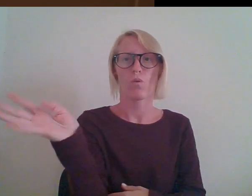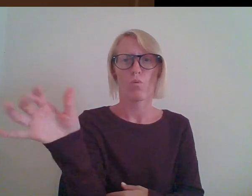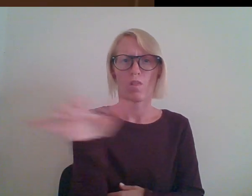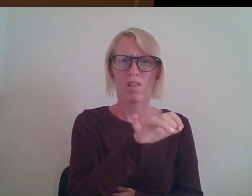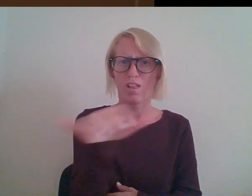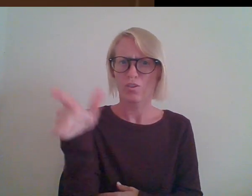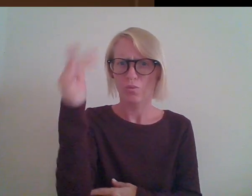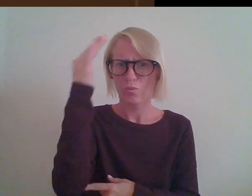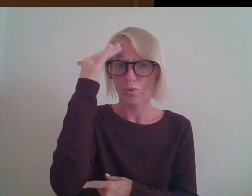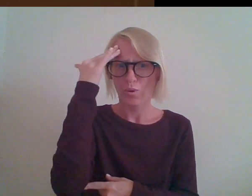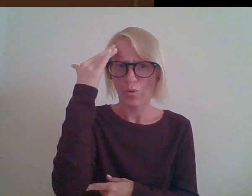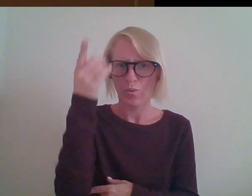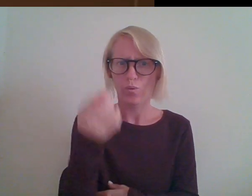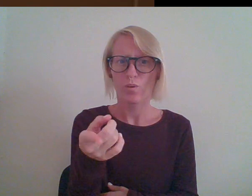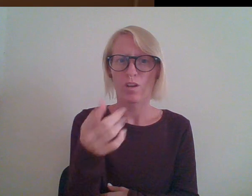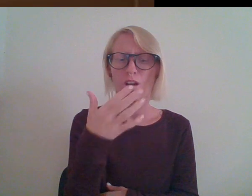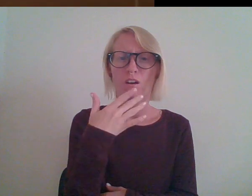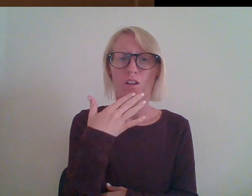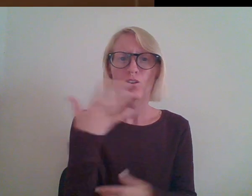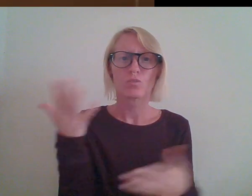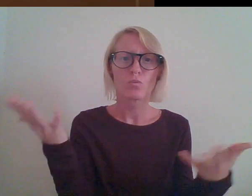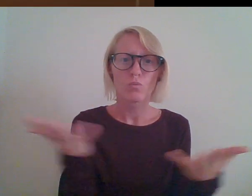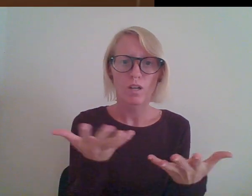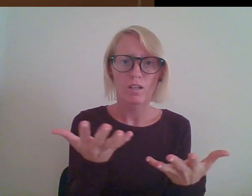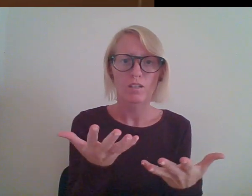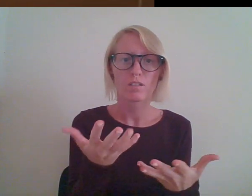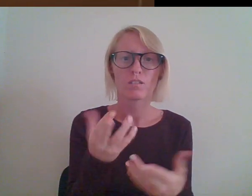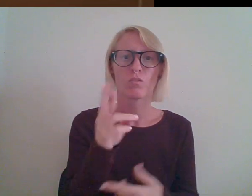know. Colors are what?